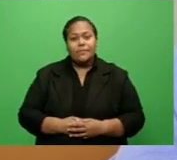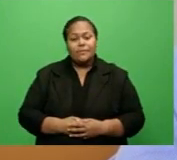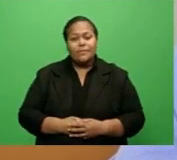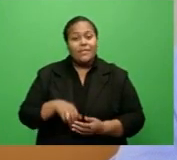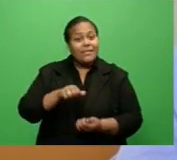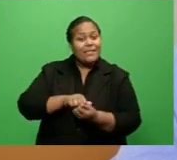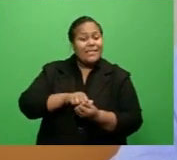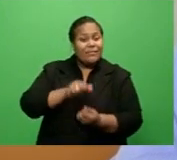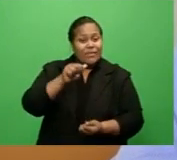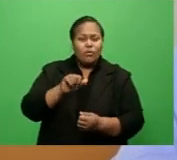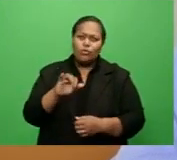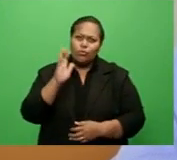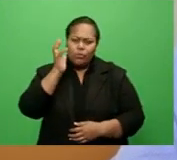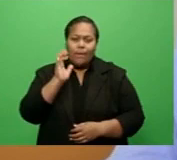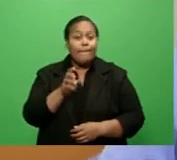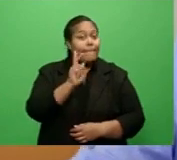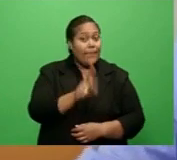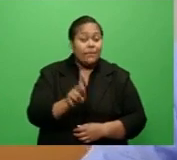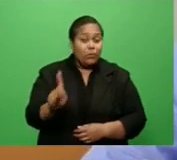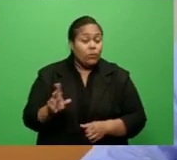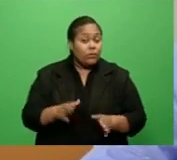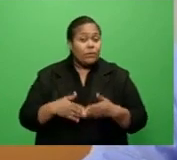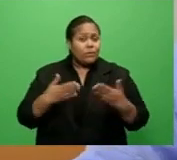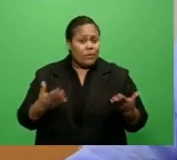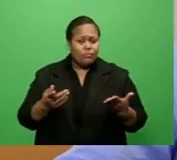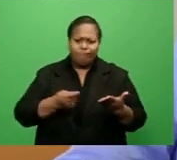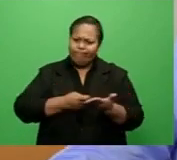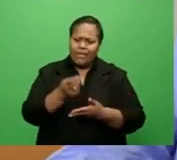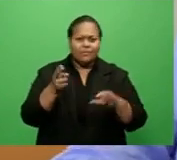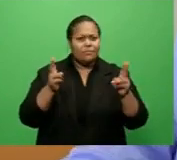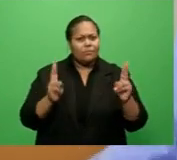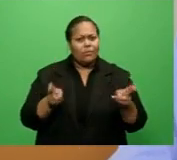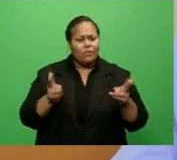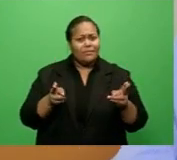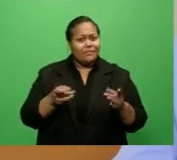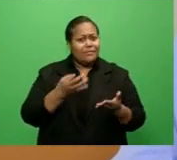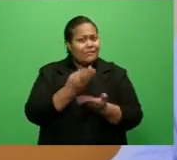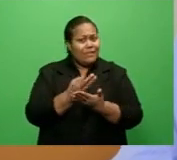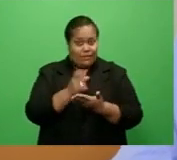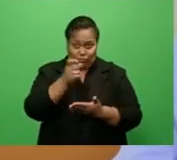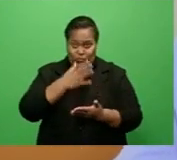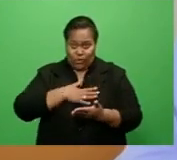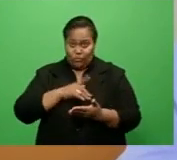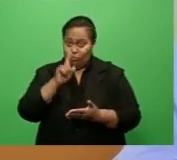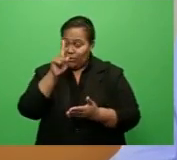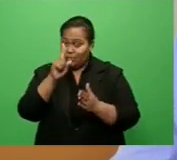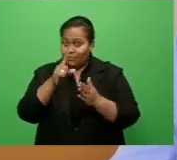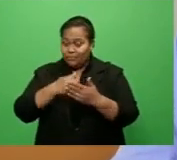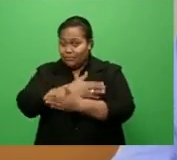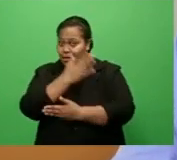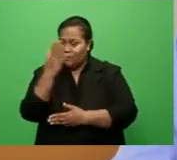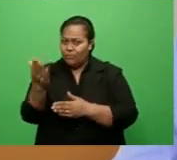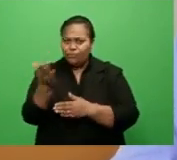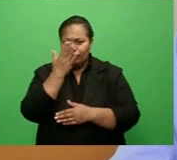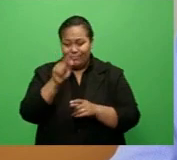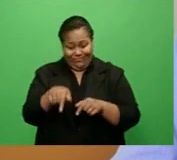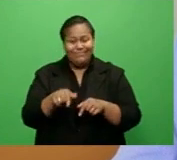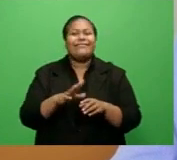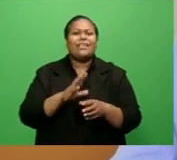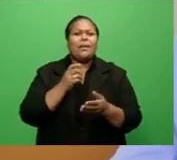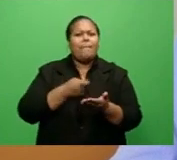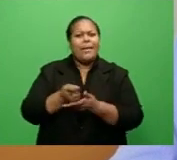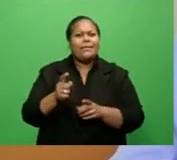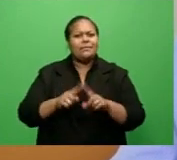certificate, the passports, now you pay a normal fee, but if you want it in a day, you pay a different fee. Also, if you want it in a